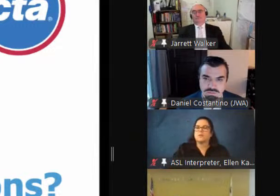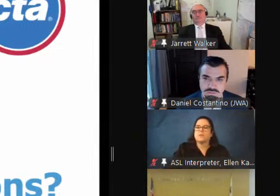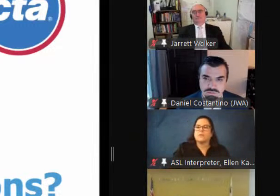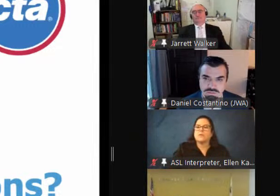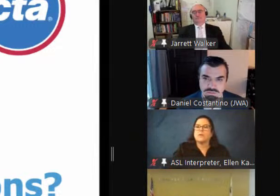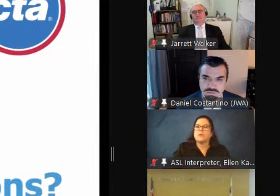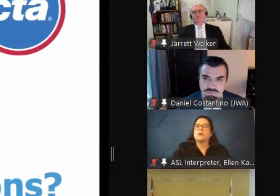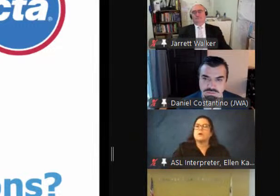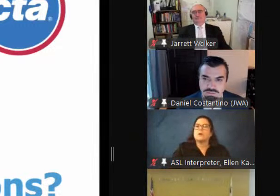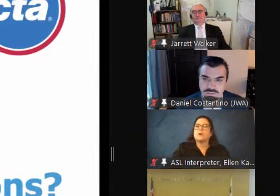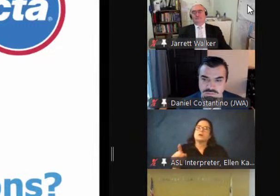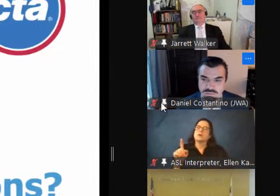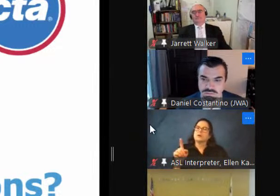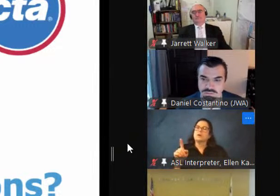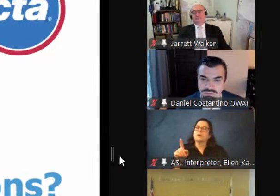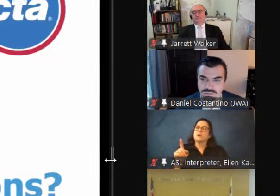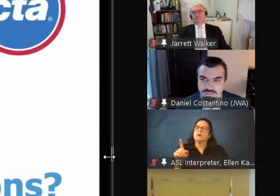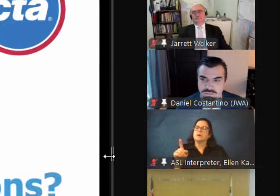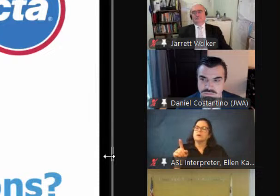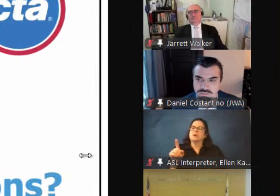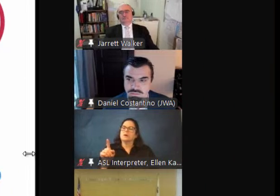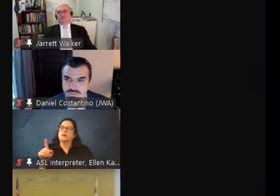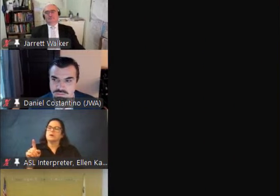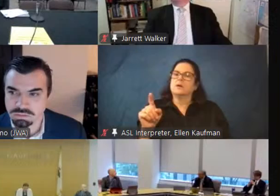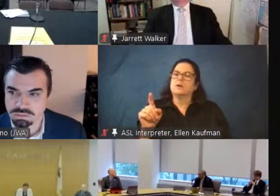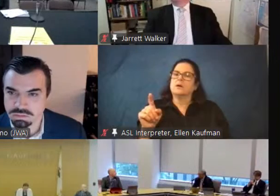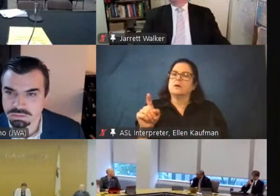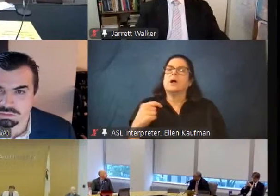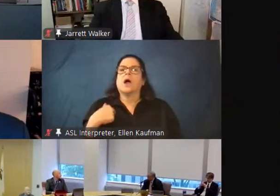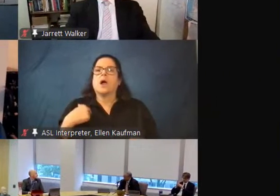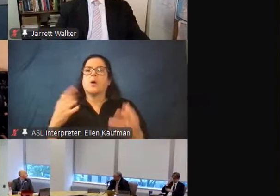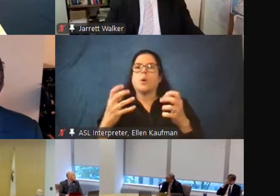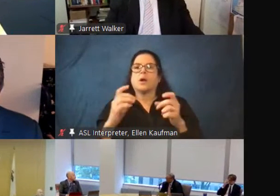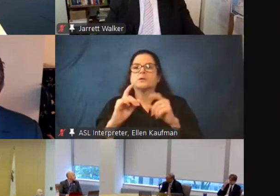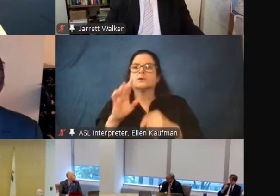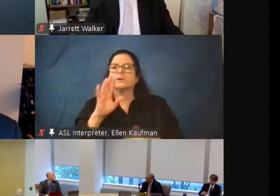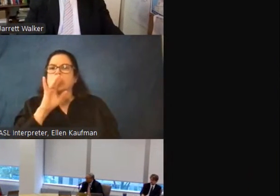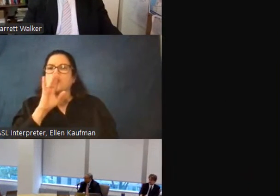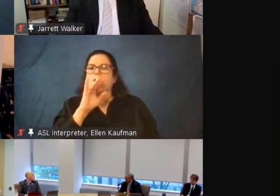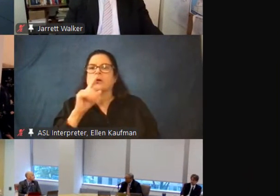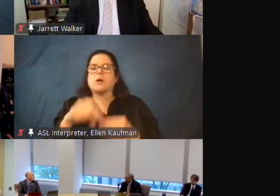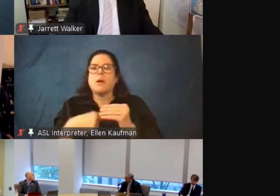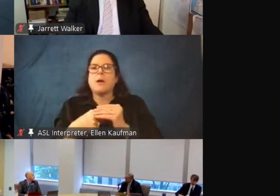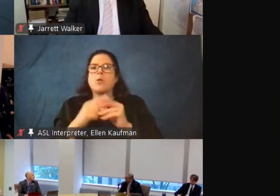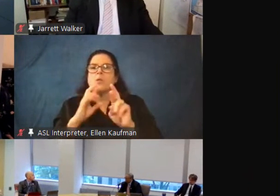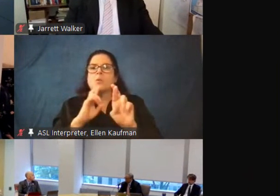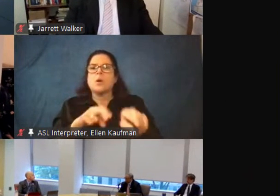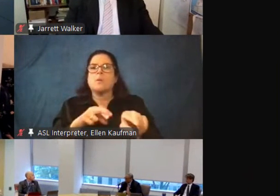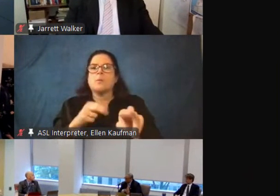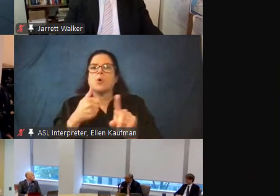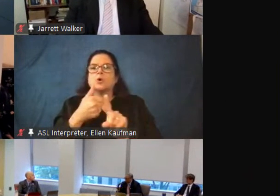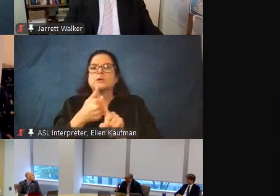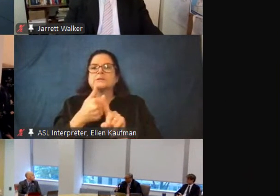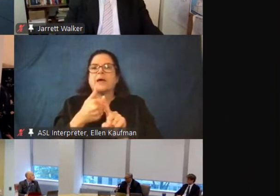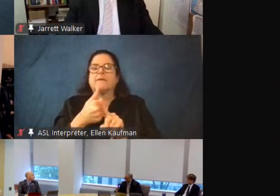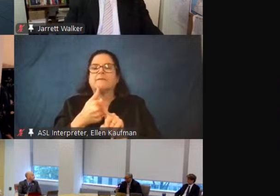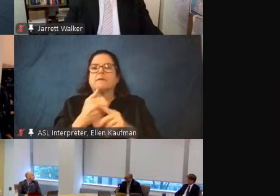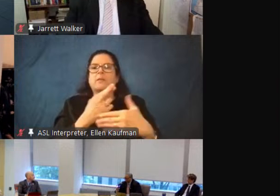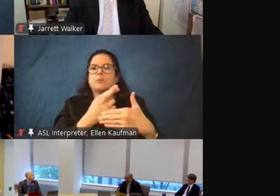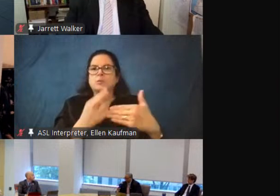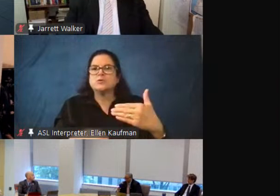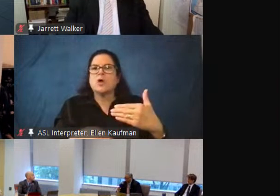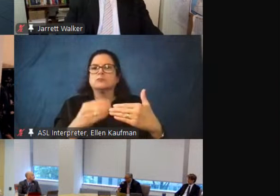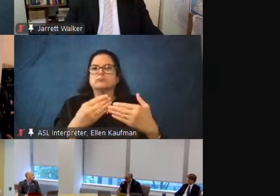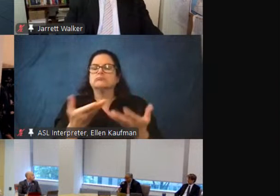I would like to talk a little bit about the report itself and the findings that came out of it. And I